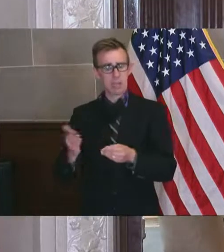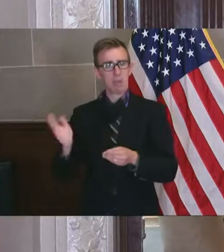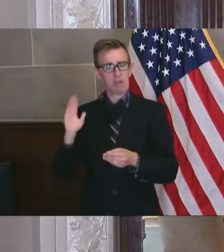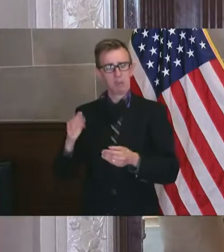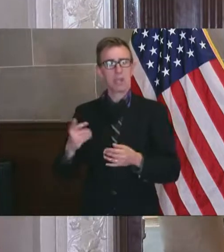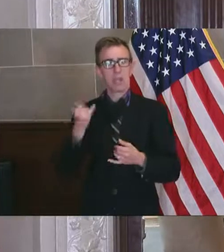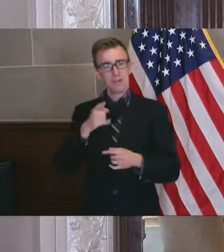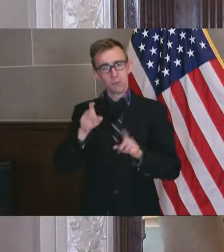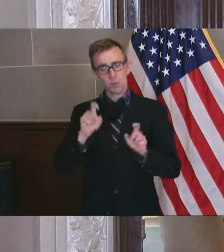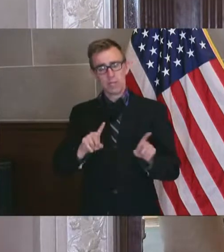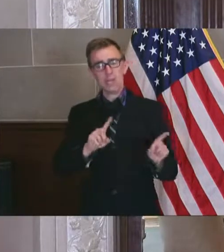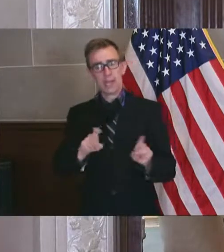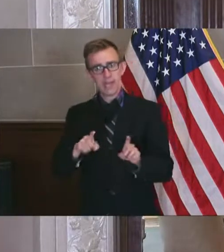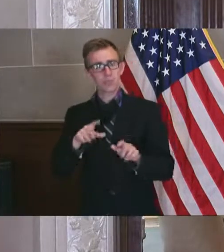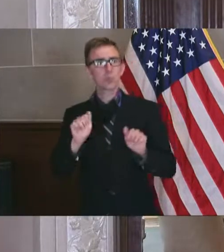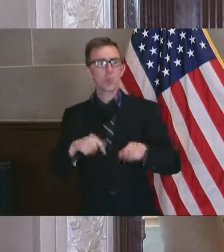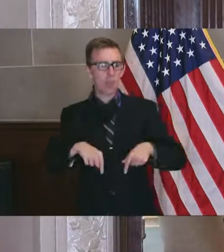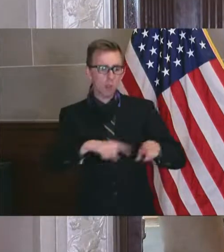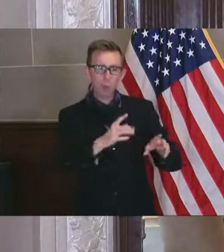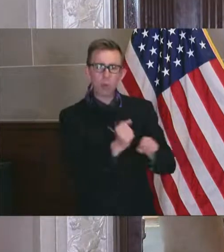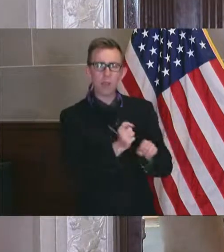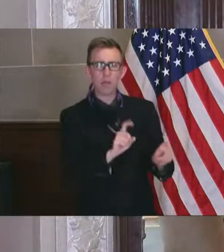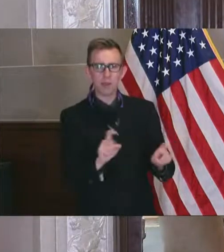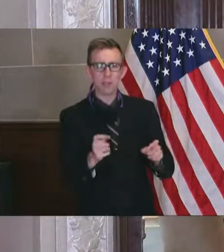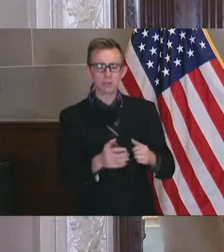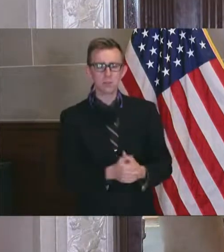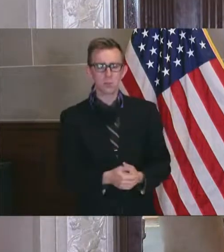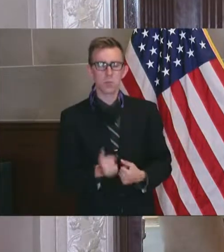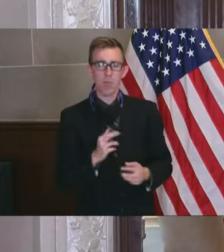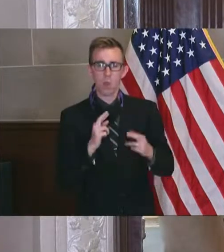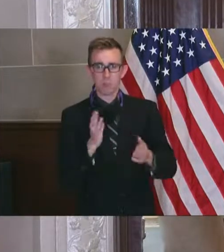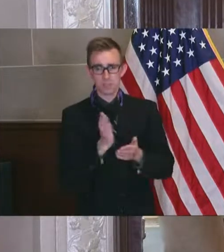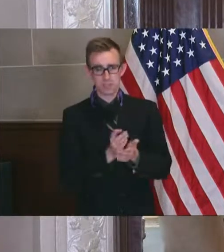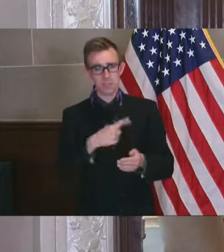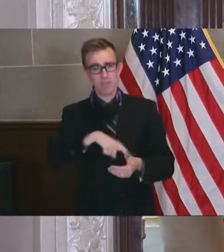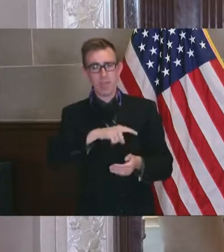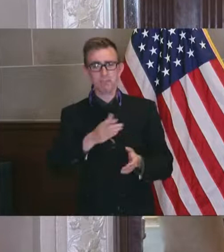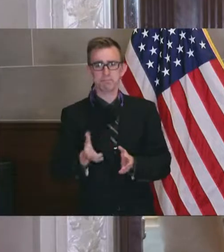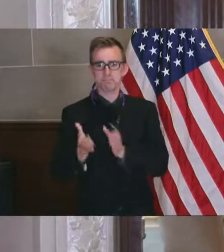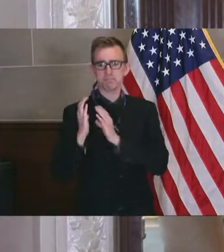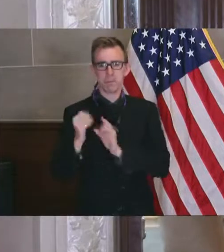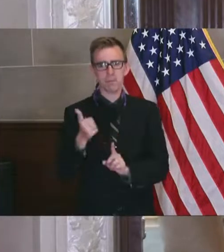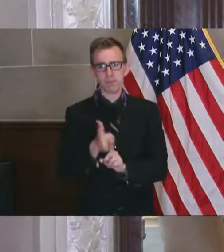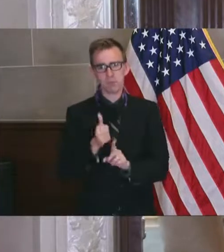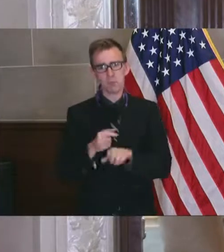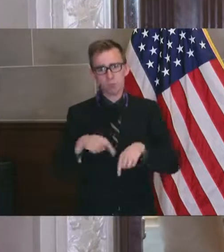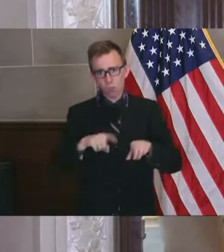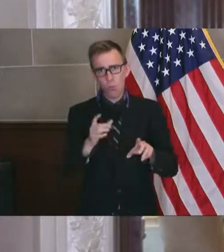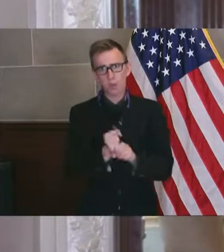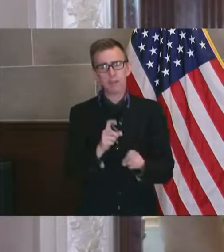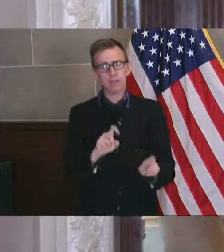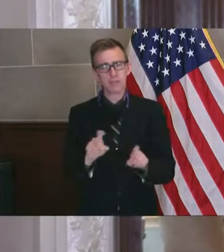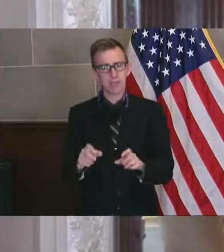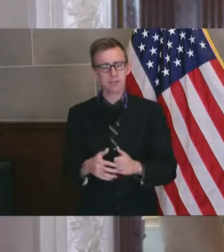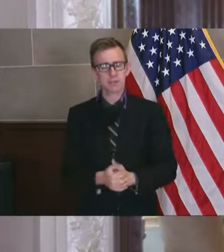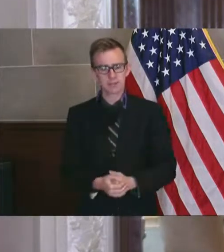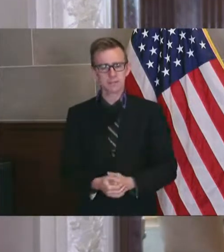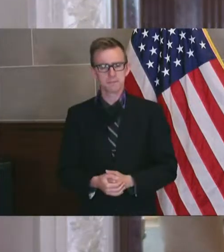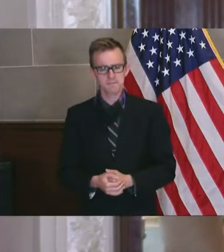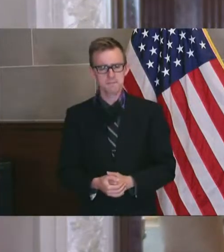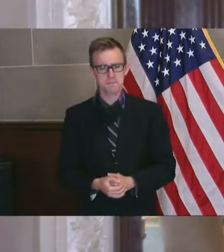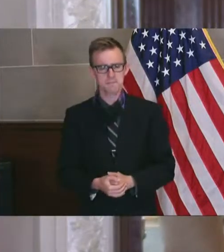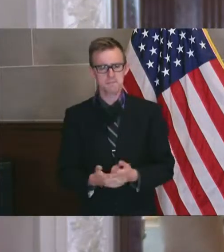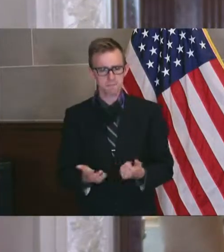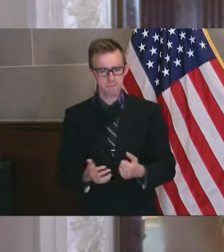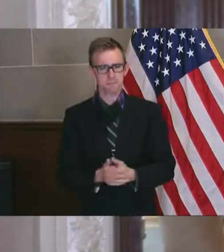need a test, you can get a test. So I would hope some of them would take it upon themselves to go get tests, upon yourself to do